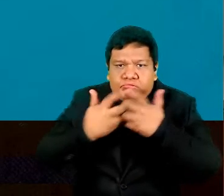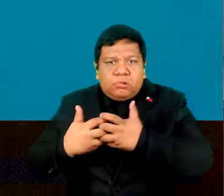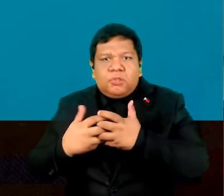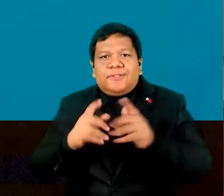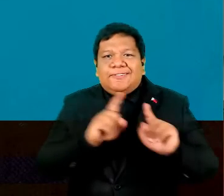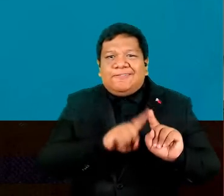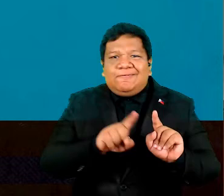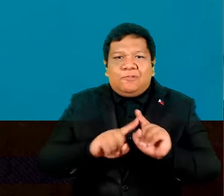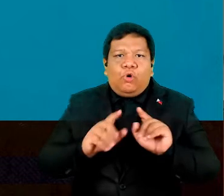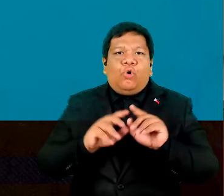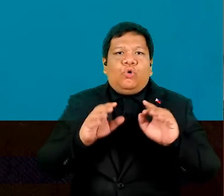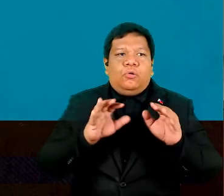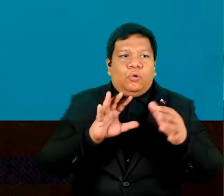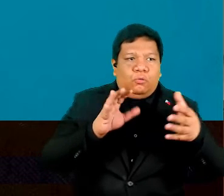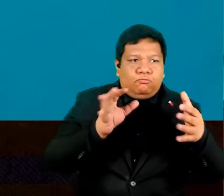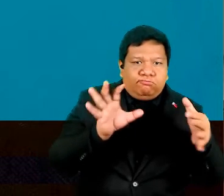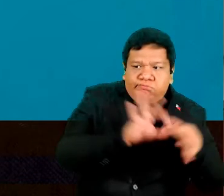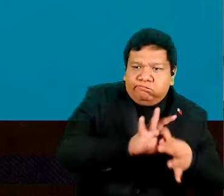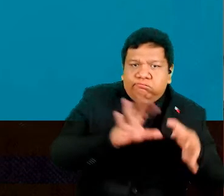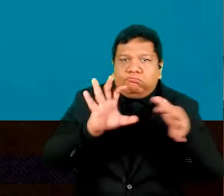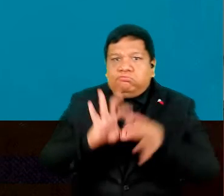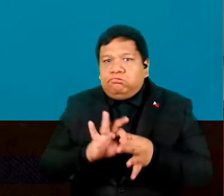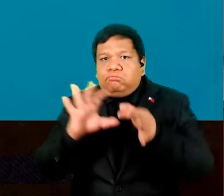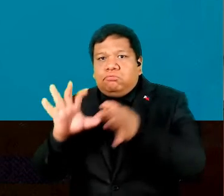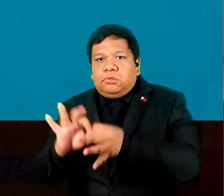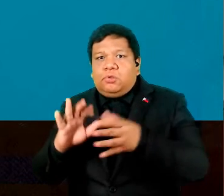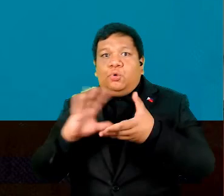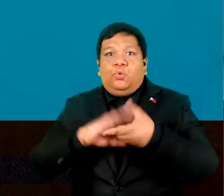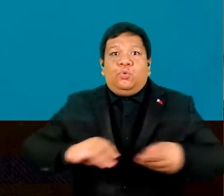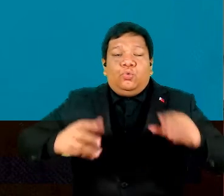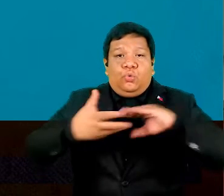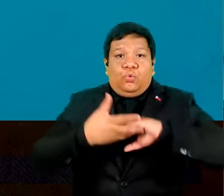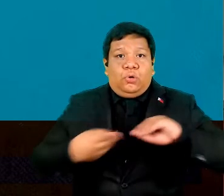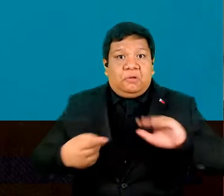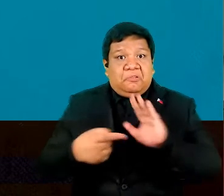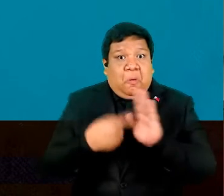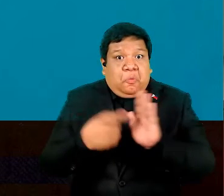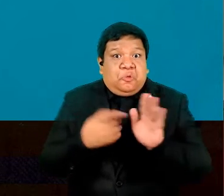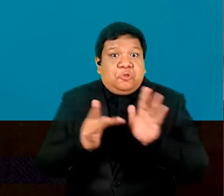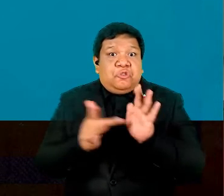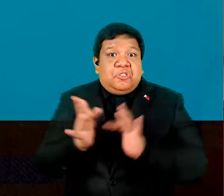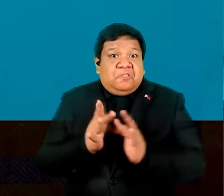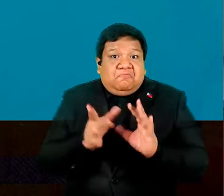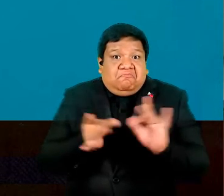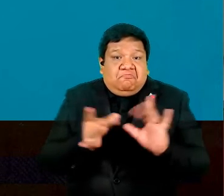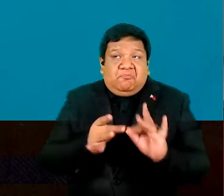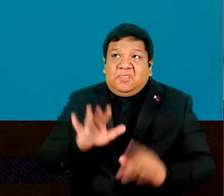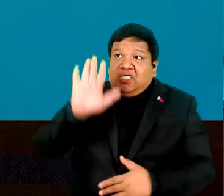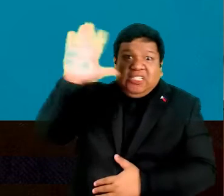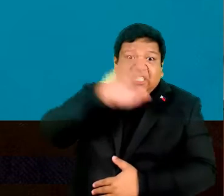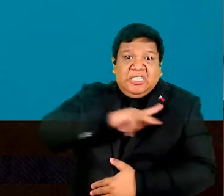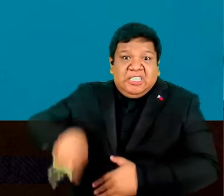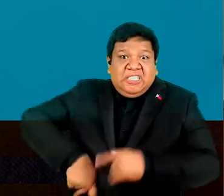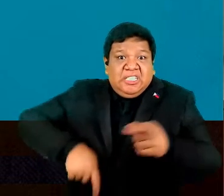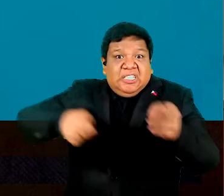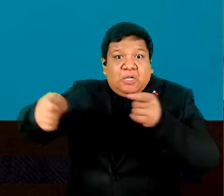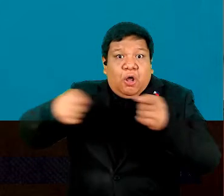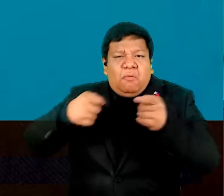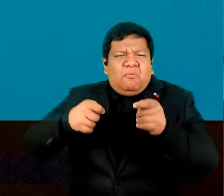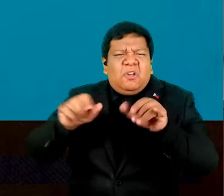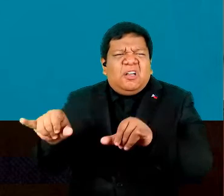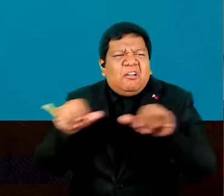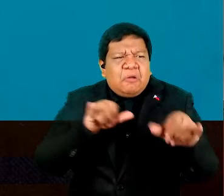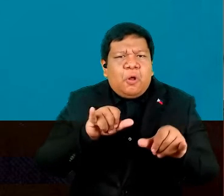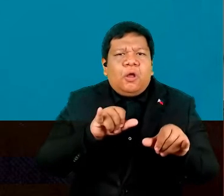tagpi-tagpiin, portion by portion, ang pagtuturo ni Jesus. Sometimes he will say, the kingdom of God is like a man sowing